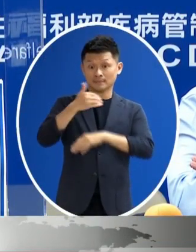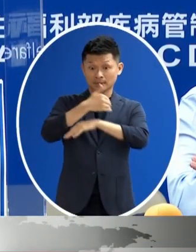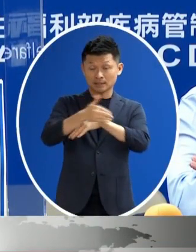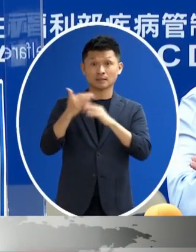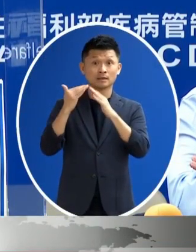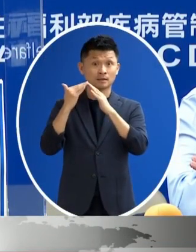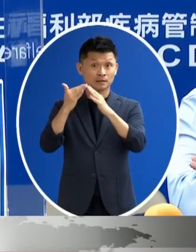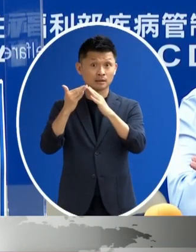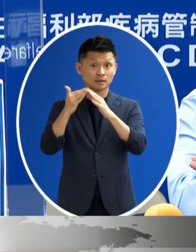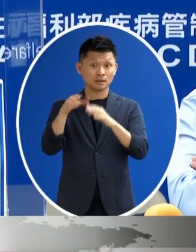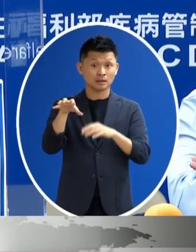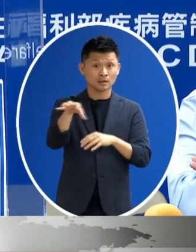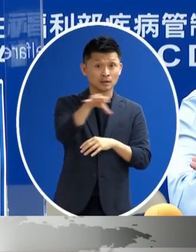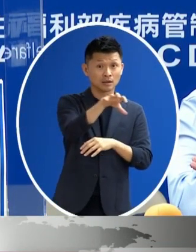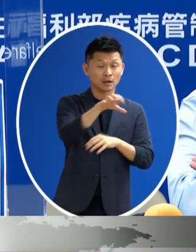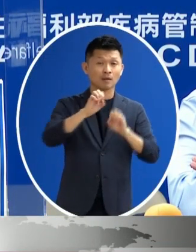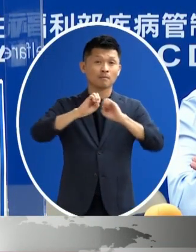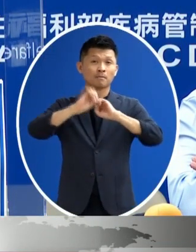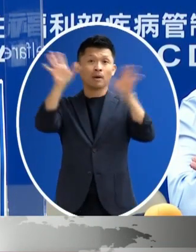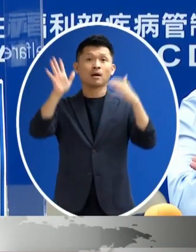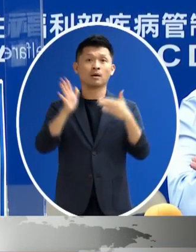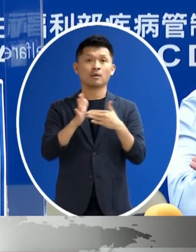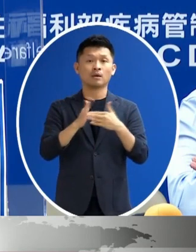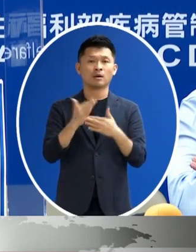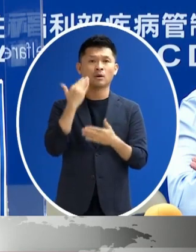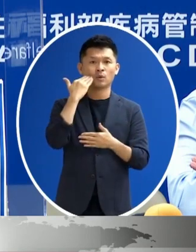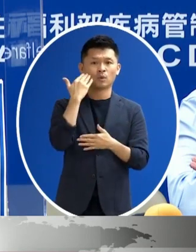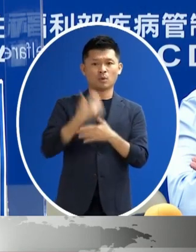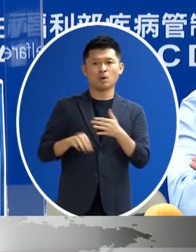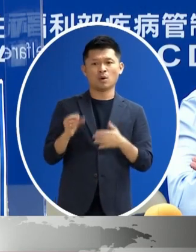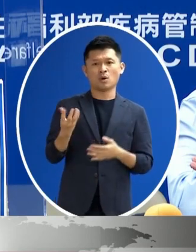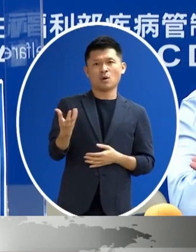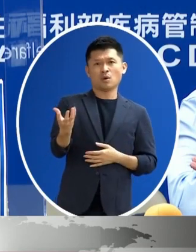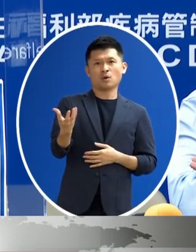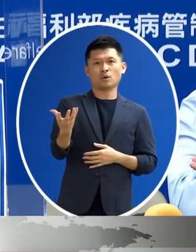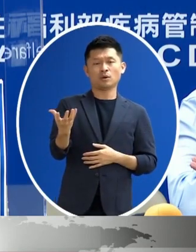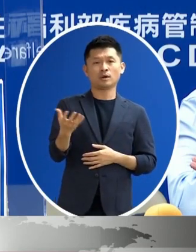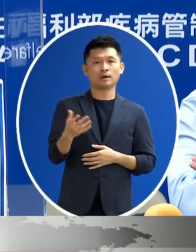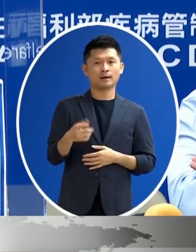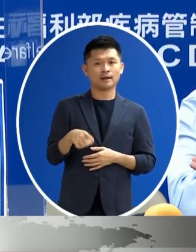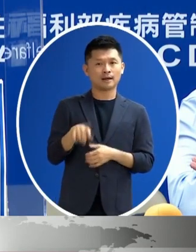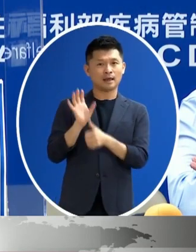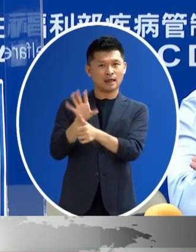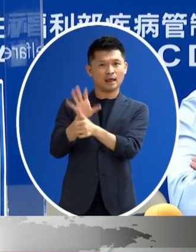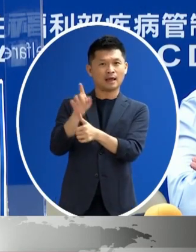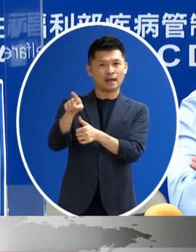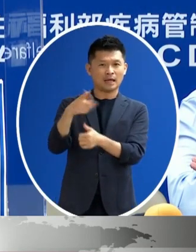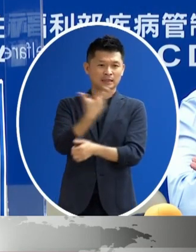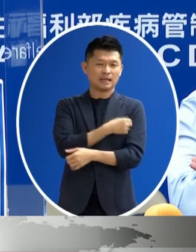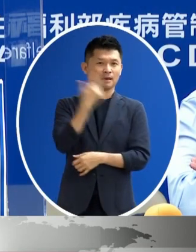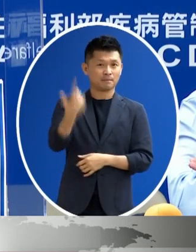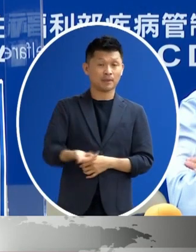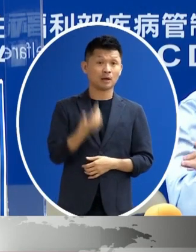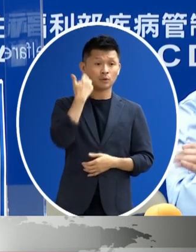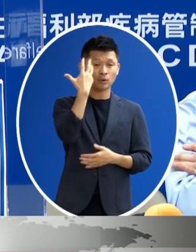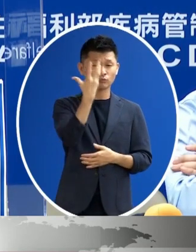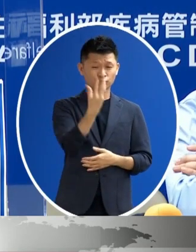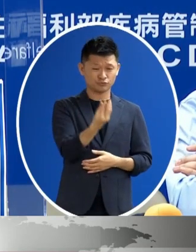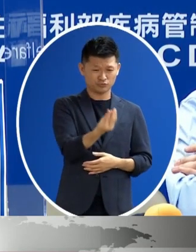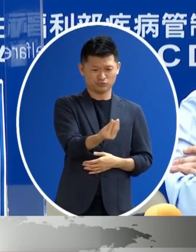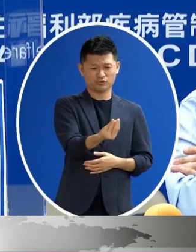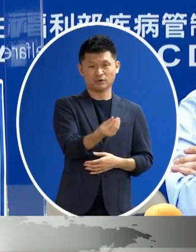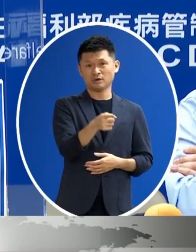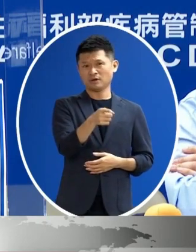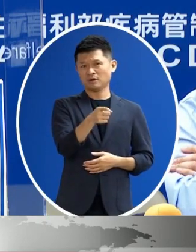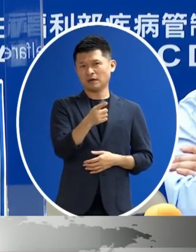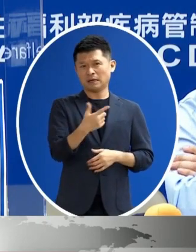Because when this information is publicly available, some people will see a big number and say, "These cities and counties are slower." They'll see a small number